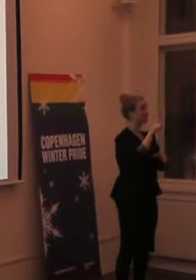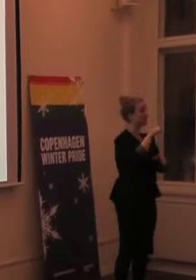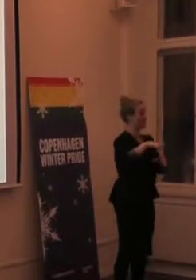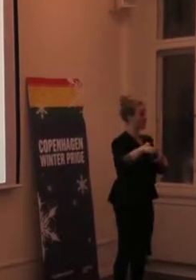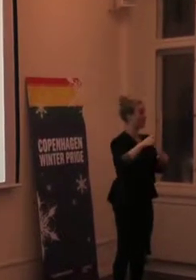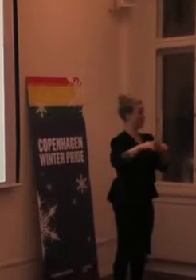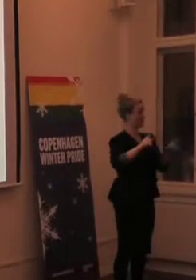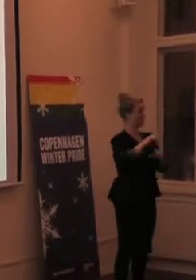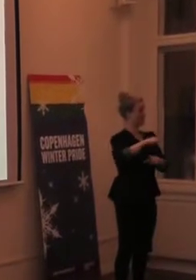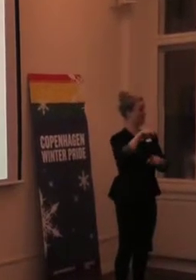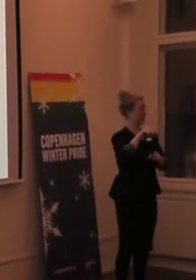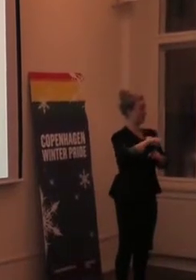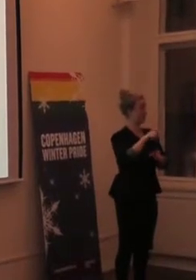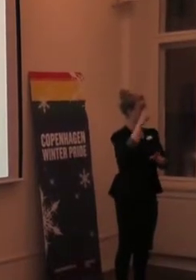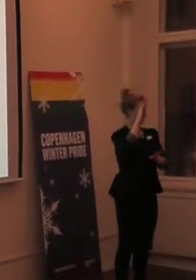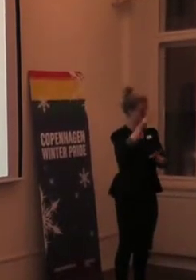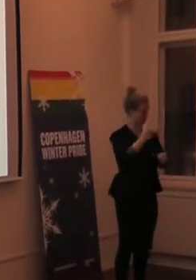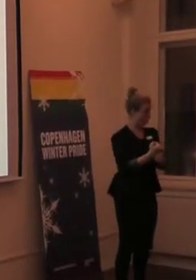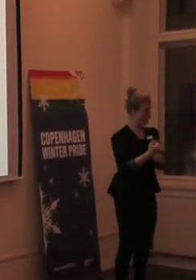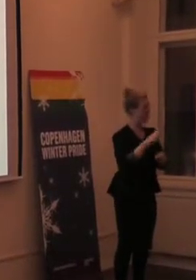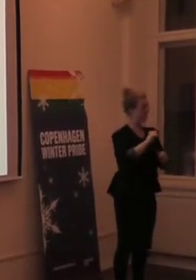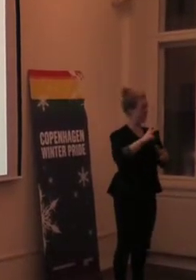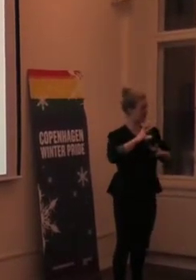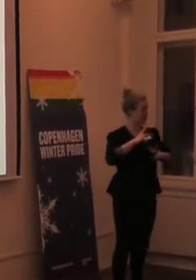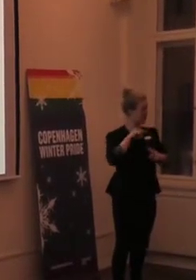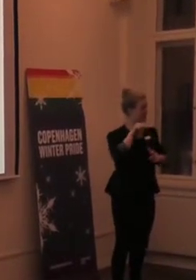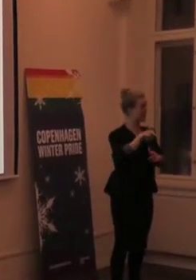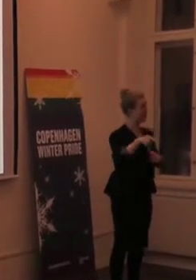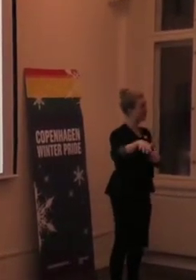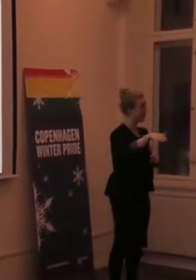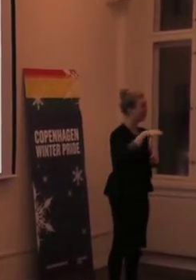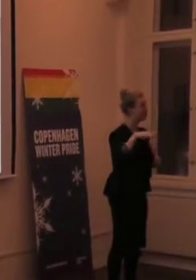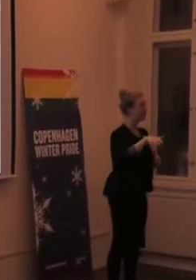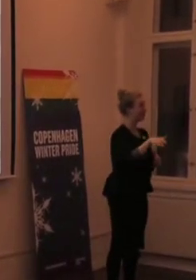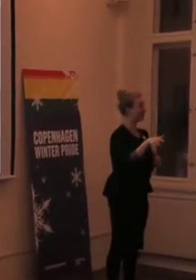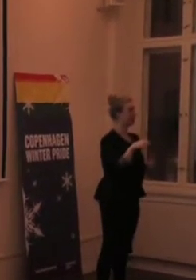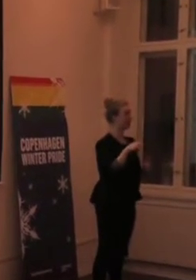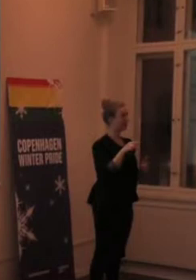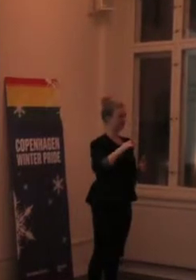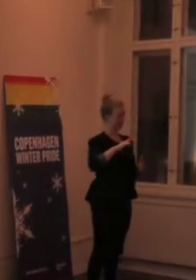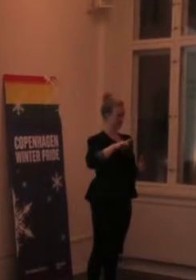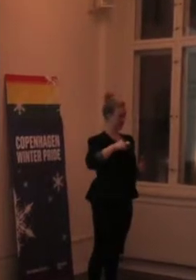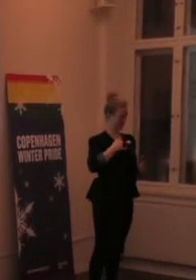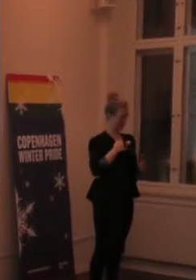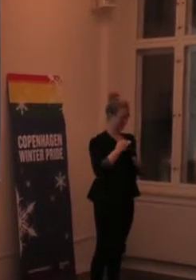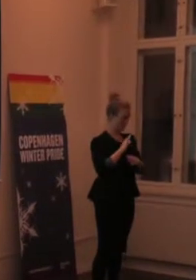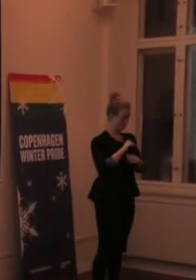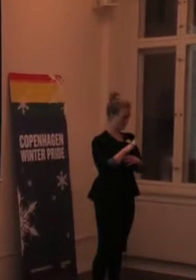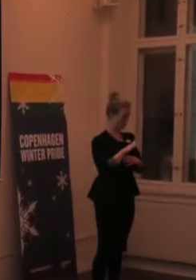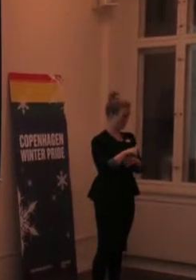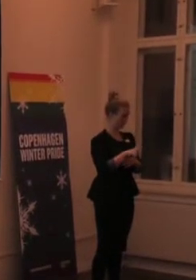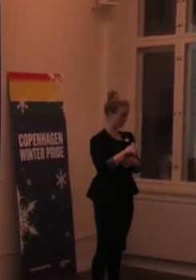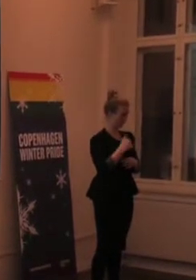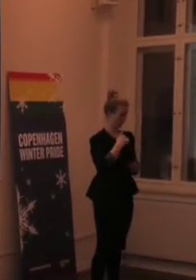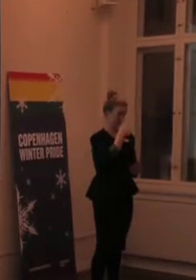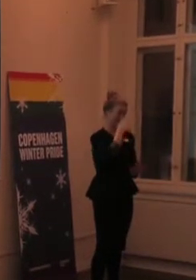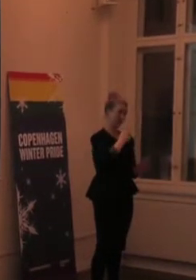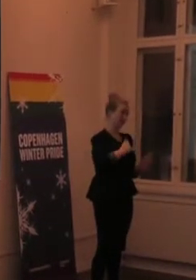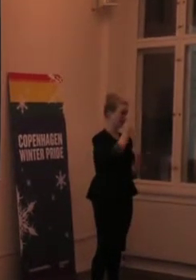it with volunteers in the country, by the way, we're not older than 25, I'm the oldest